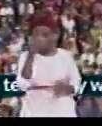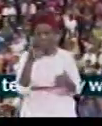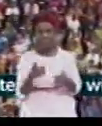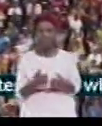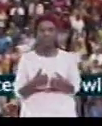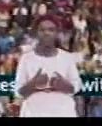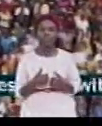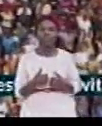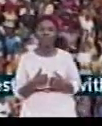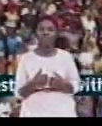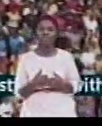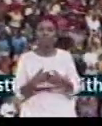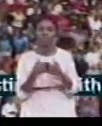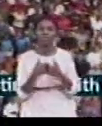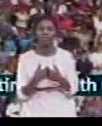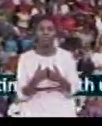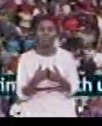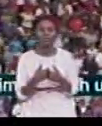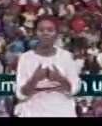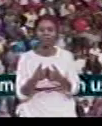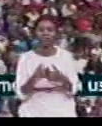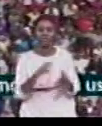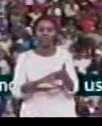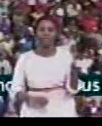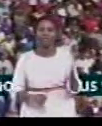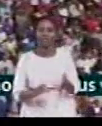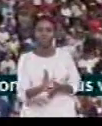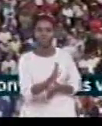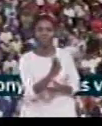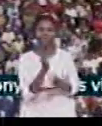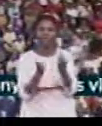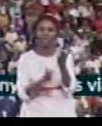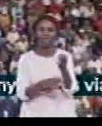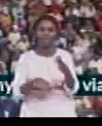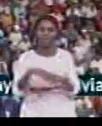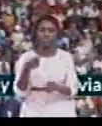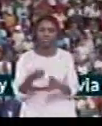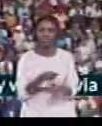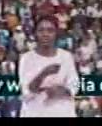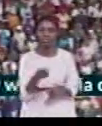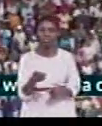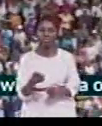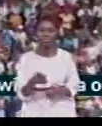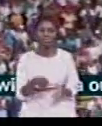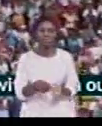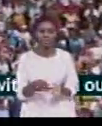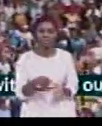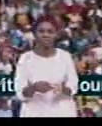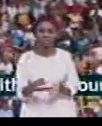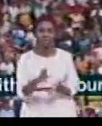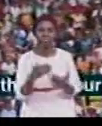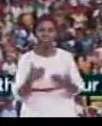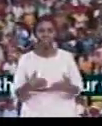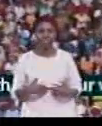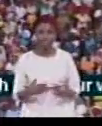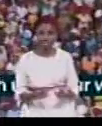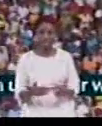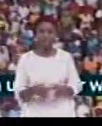hold on you. Check your bodies right now. Check your bodies right